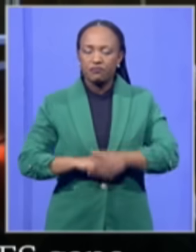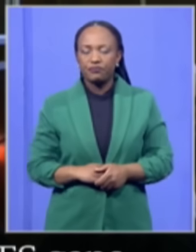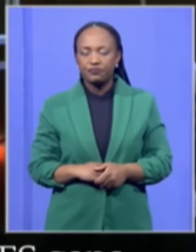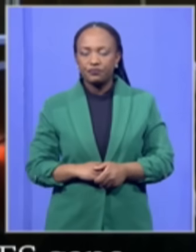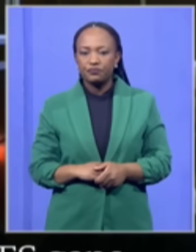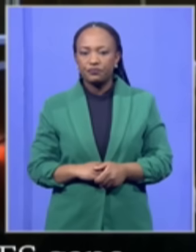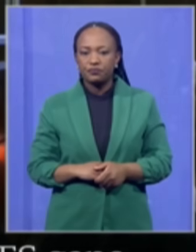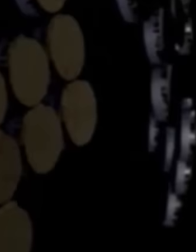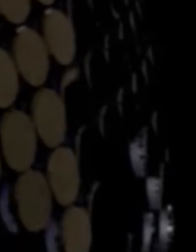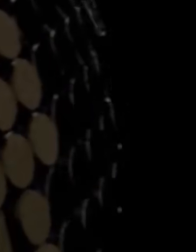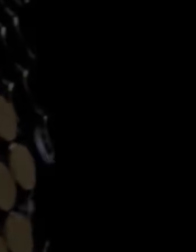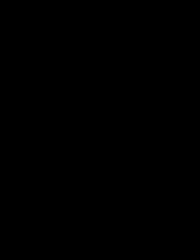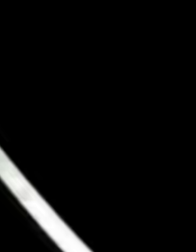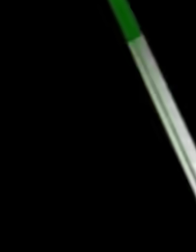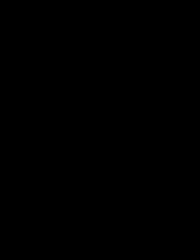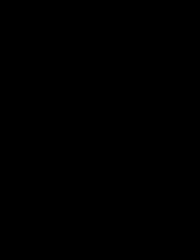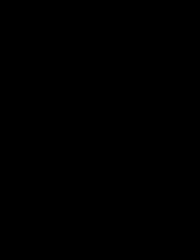Kimberley.